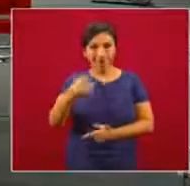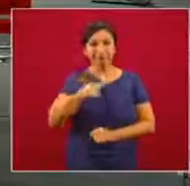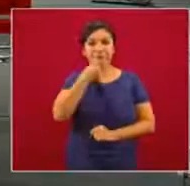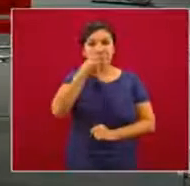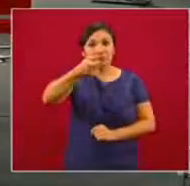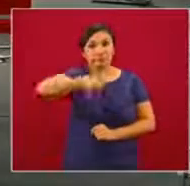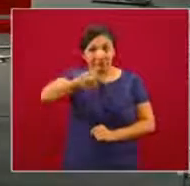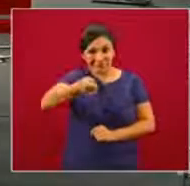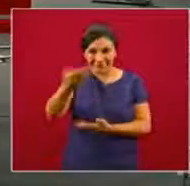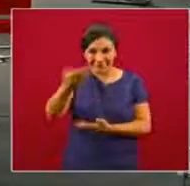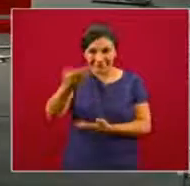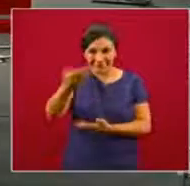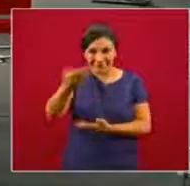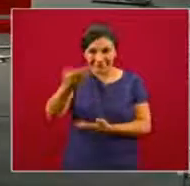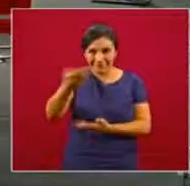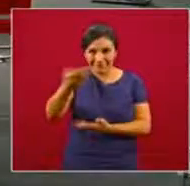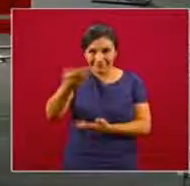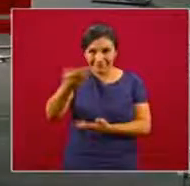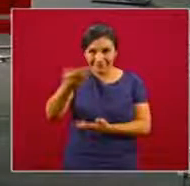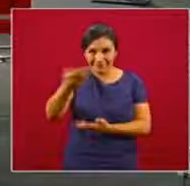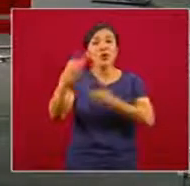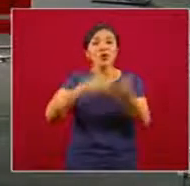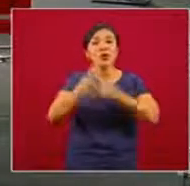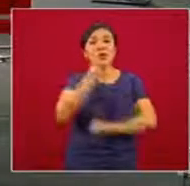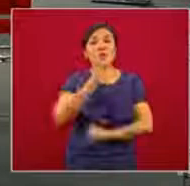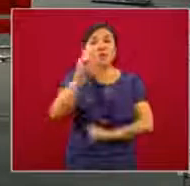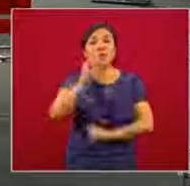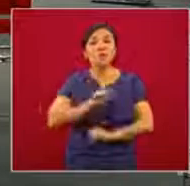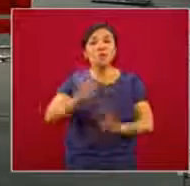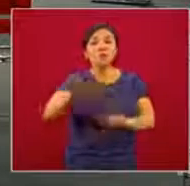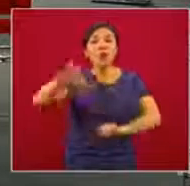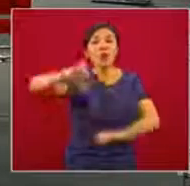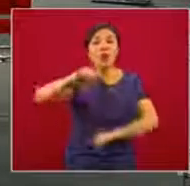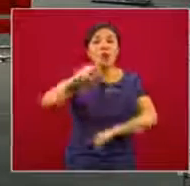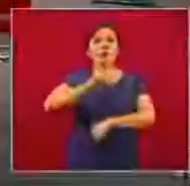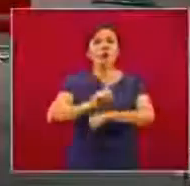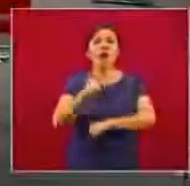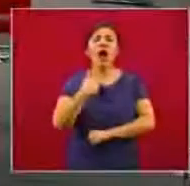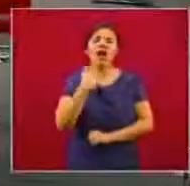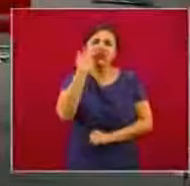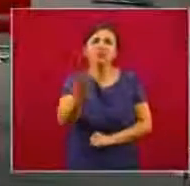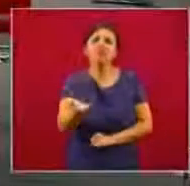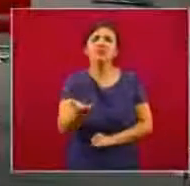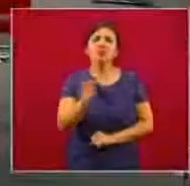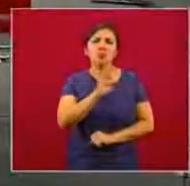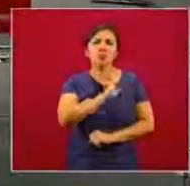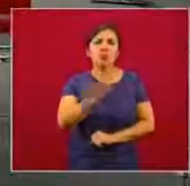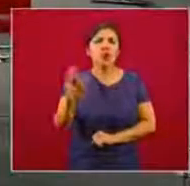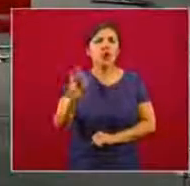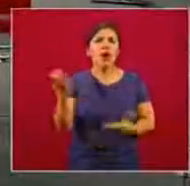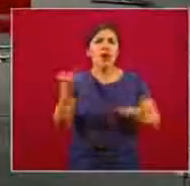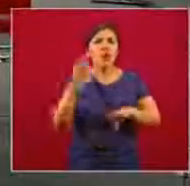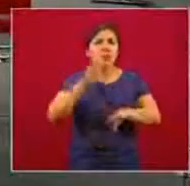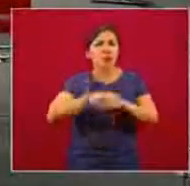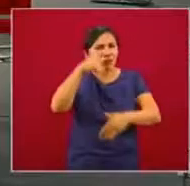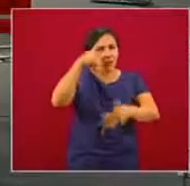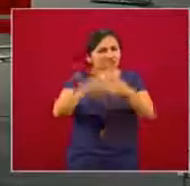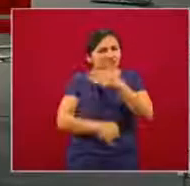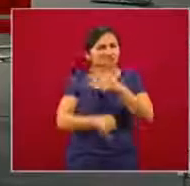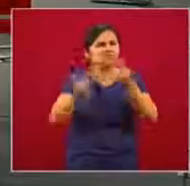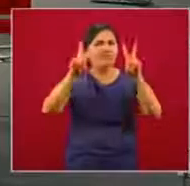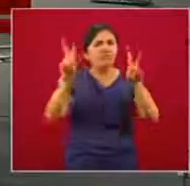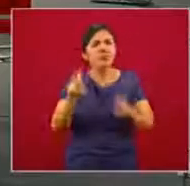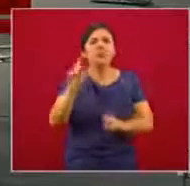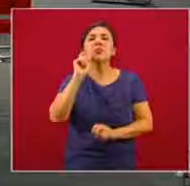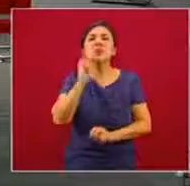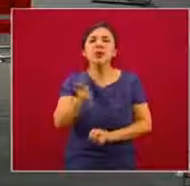Mr. Undersecretary. Greetings, Zoe. Good evening to everyone here. And